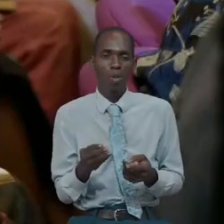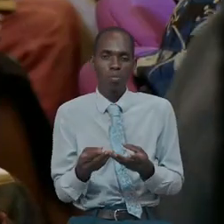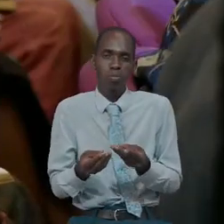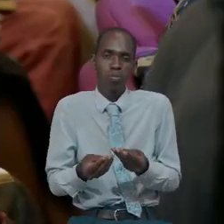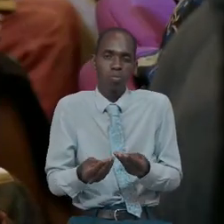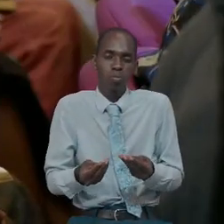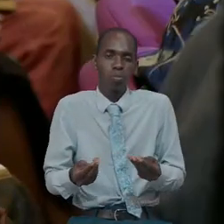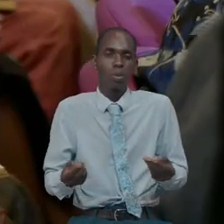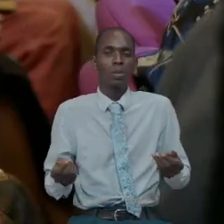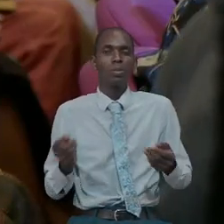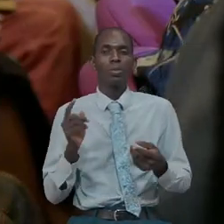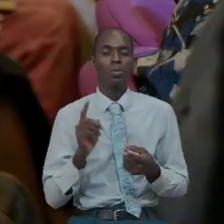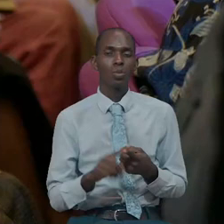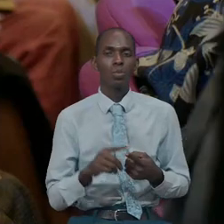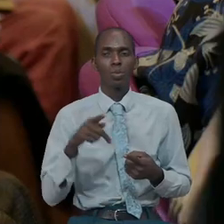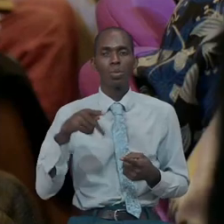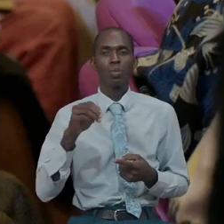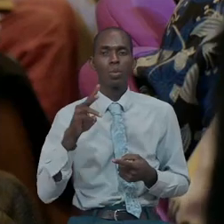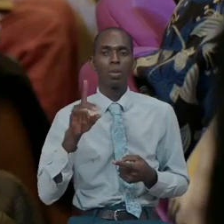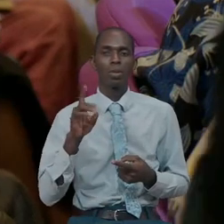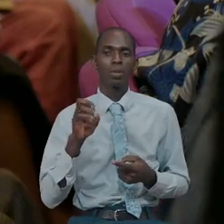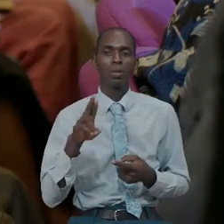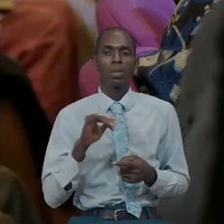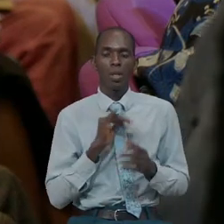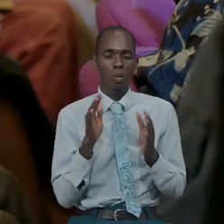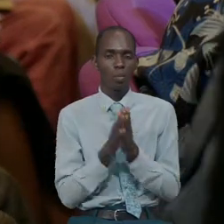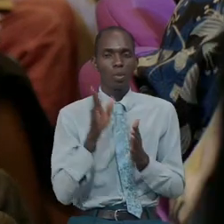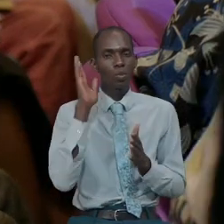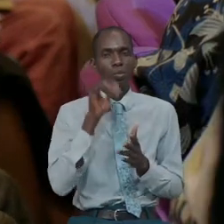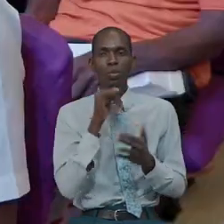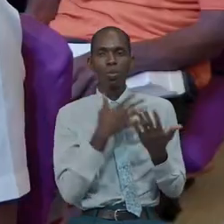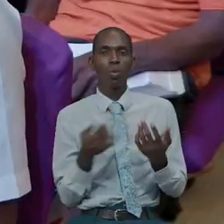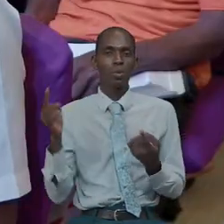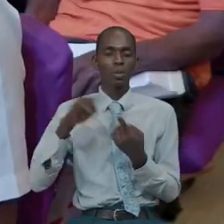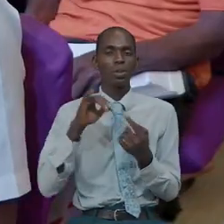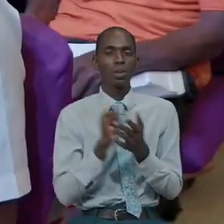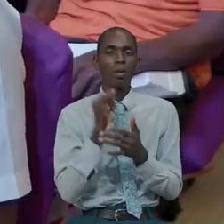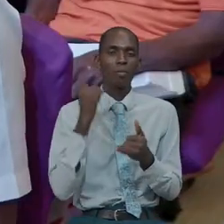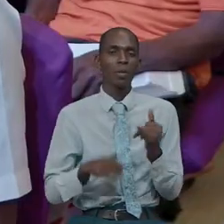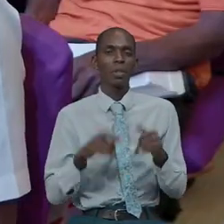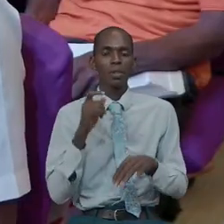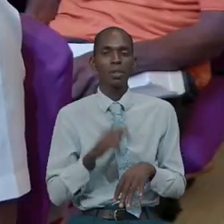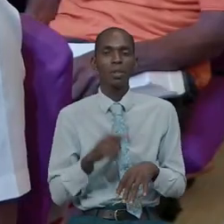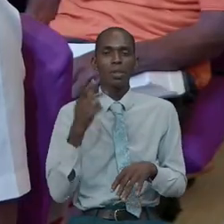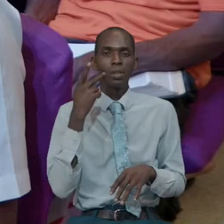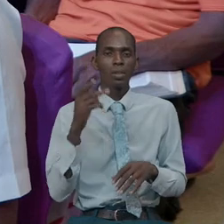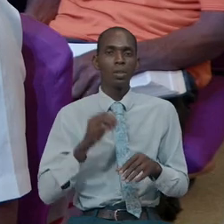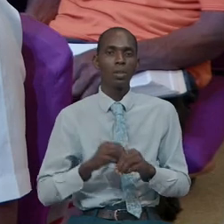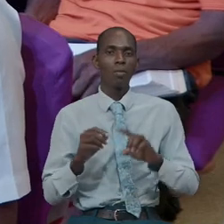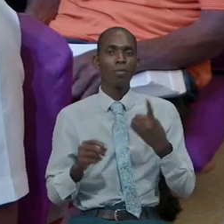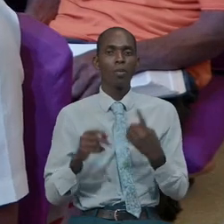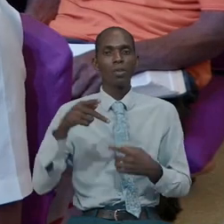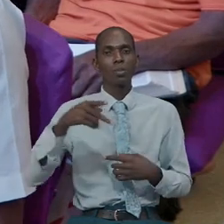ground into powder. I pray you'll not wait until that final time. We're looking at 1